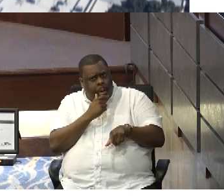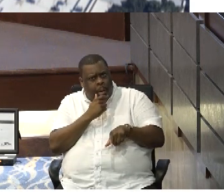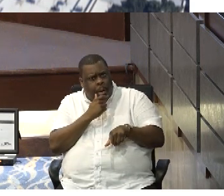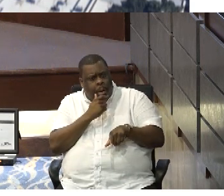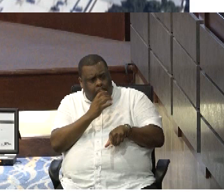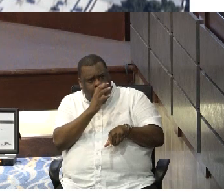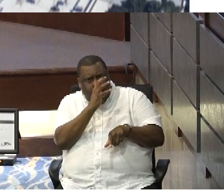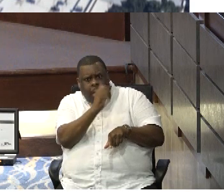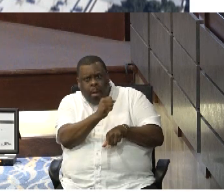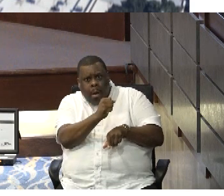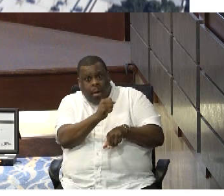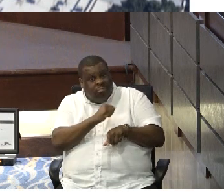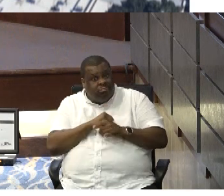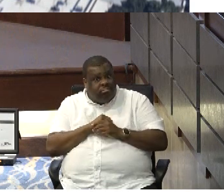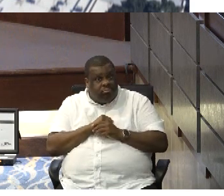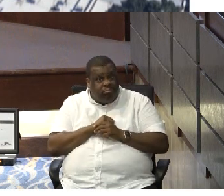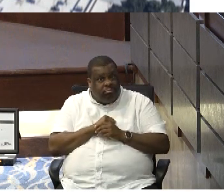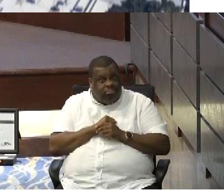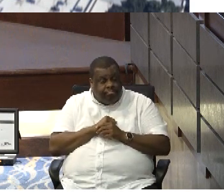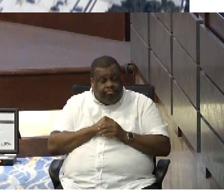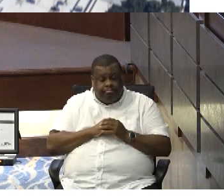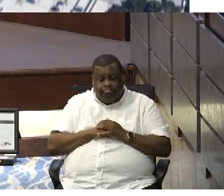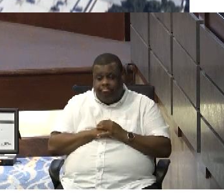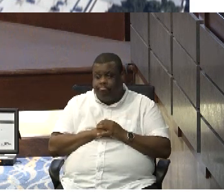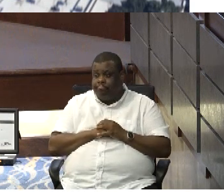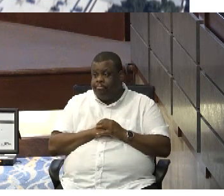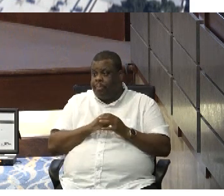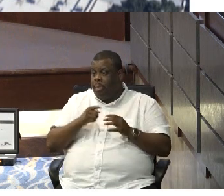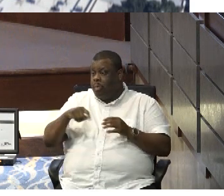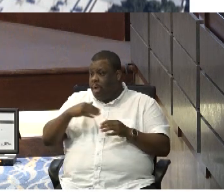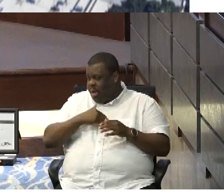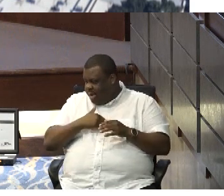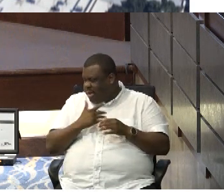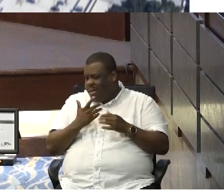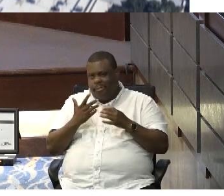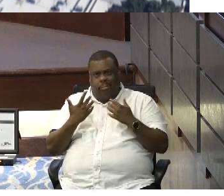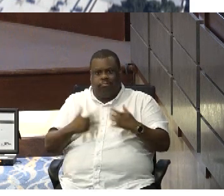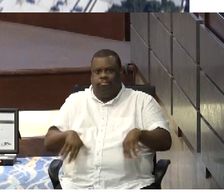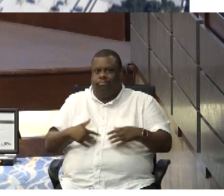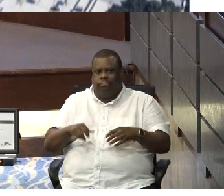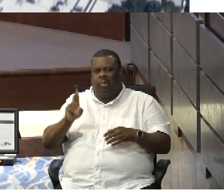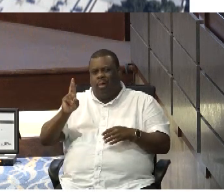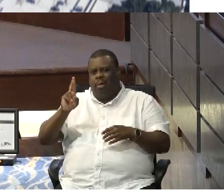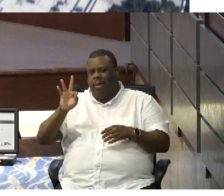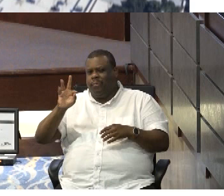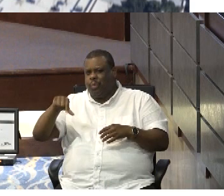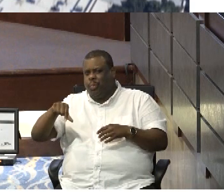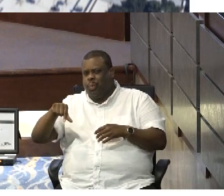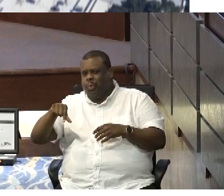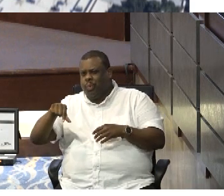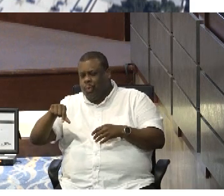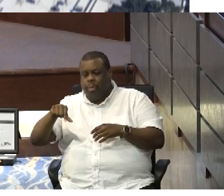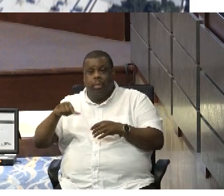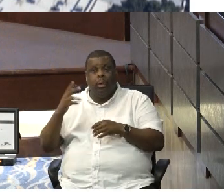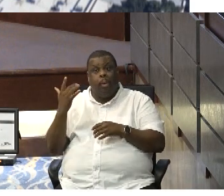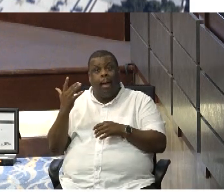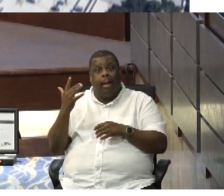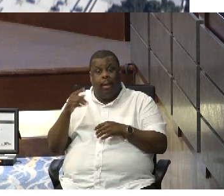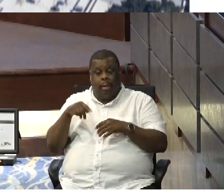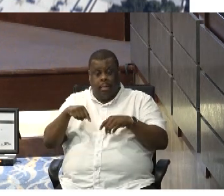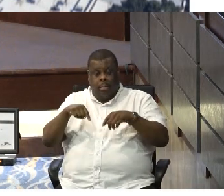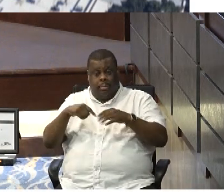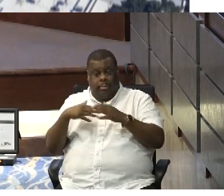as well. We had dozens of responses to the RFQ, partly because the idea